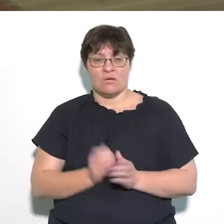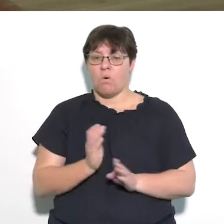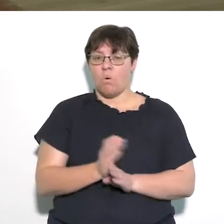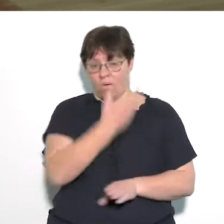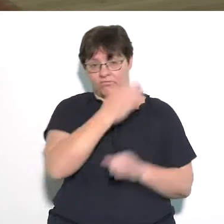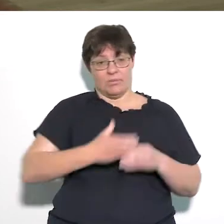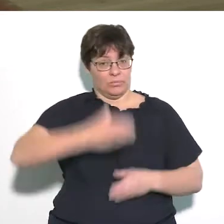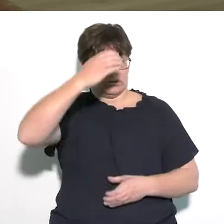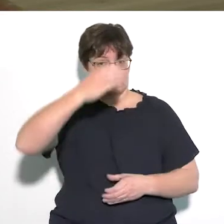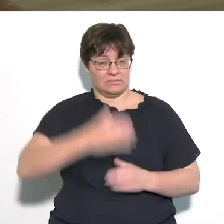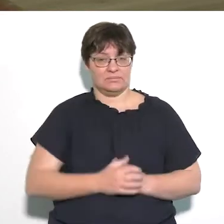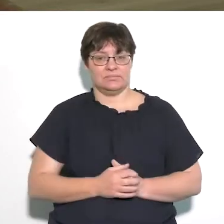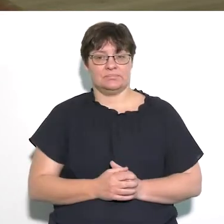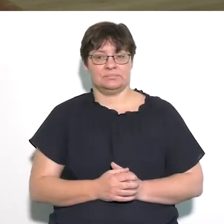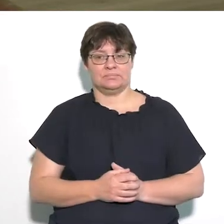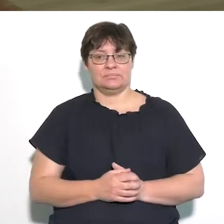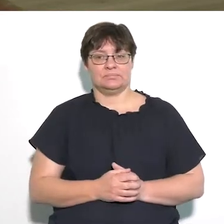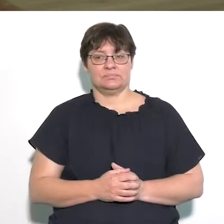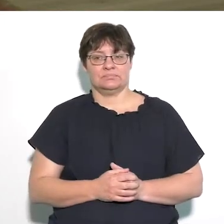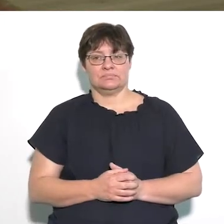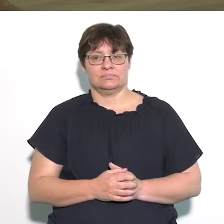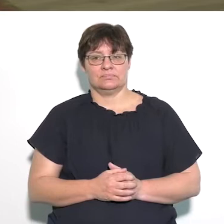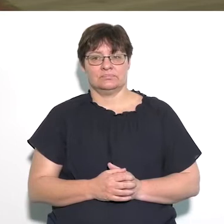the top off the bottle.